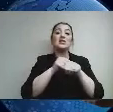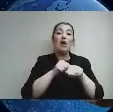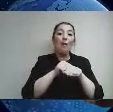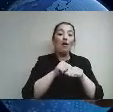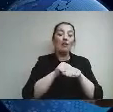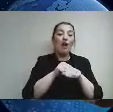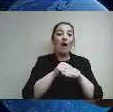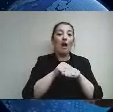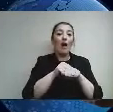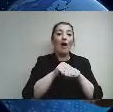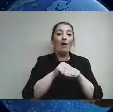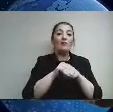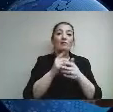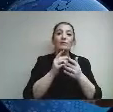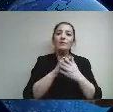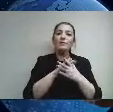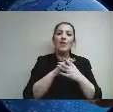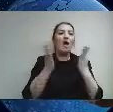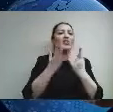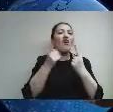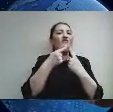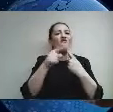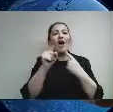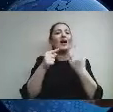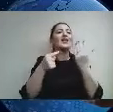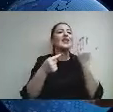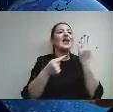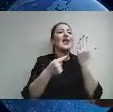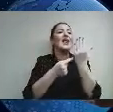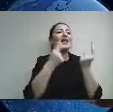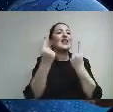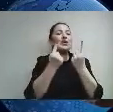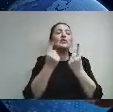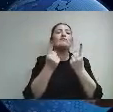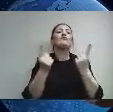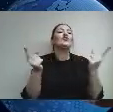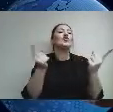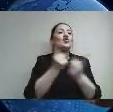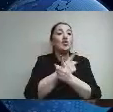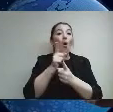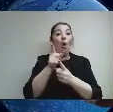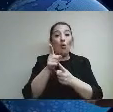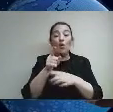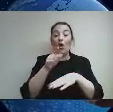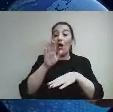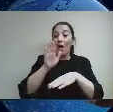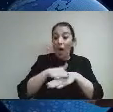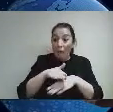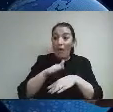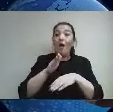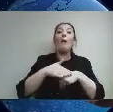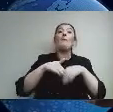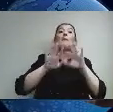Depending on the content, they can use different technologies, but when we evaluate,